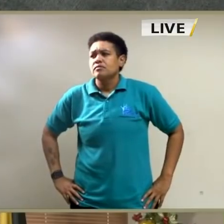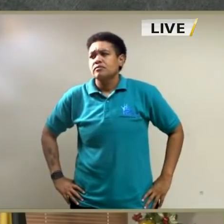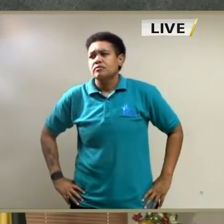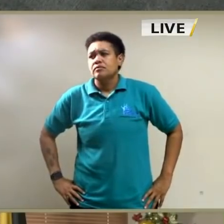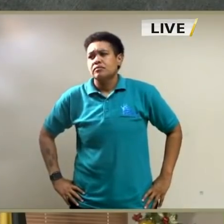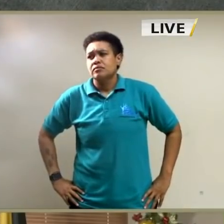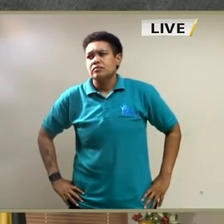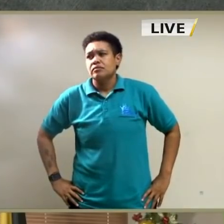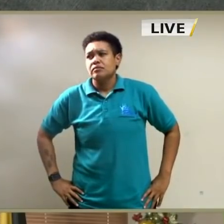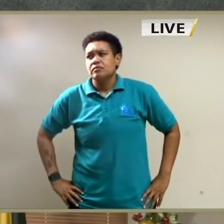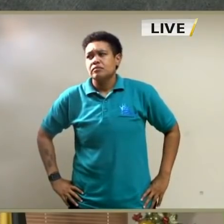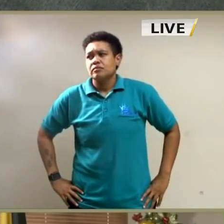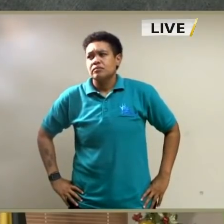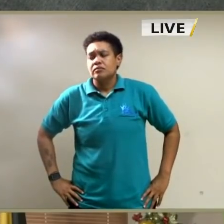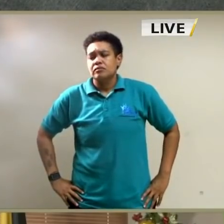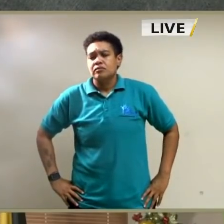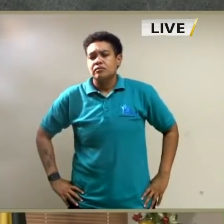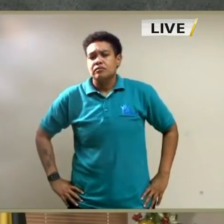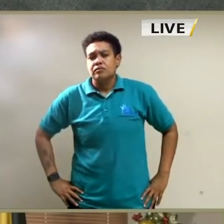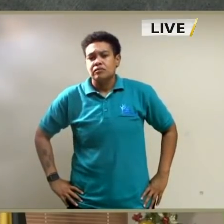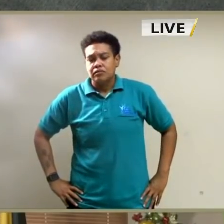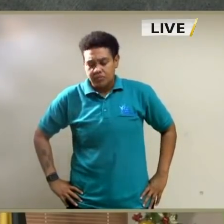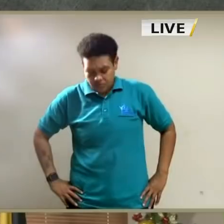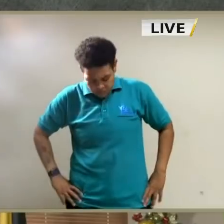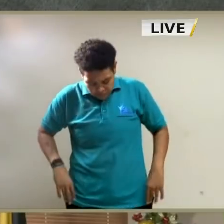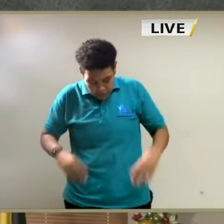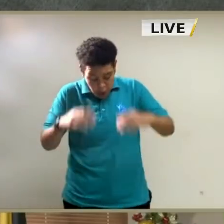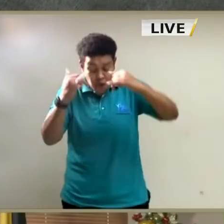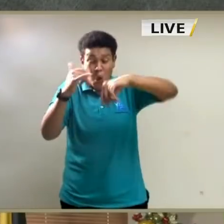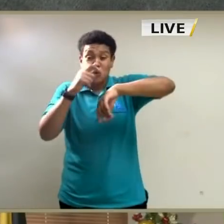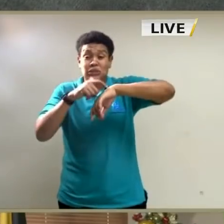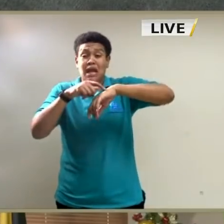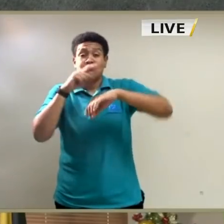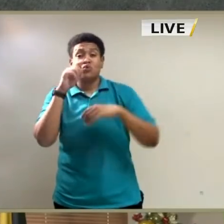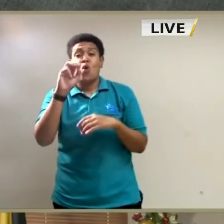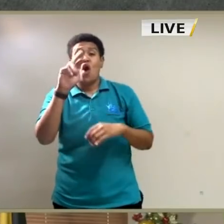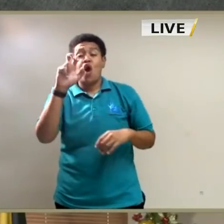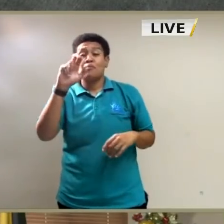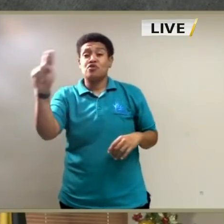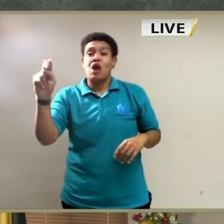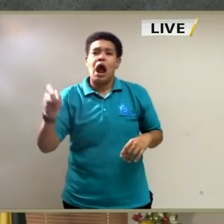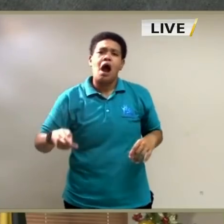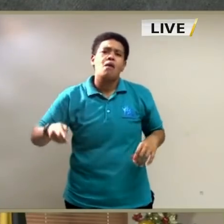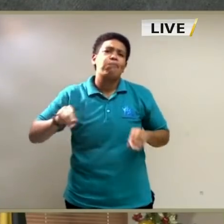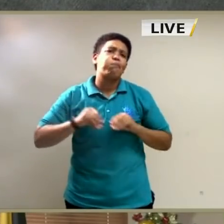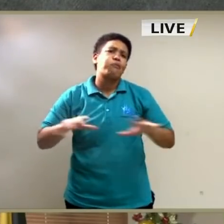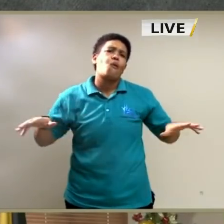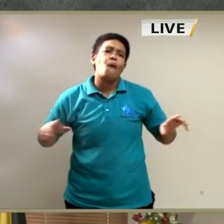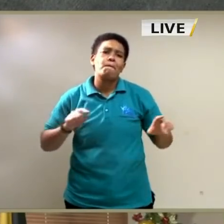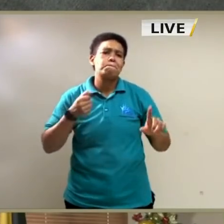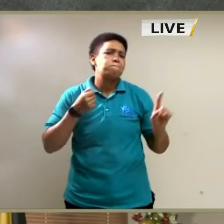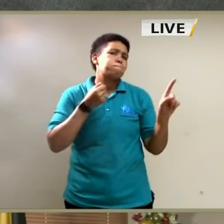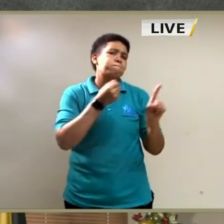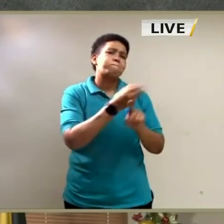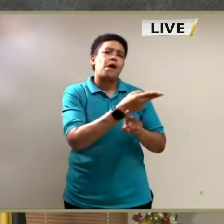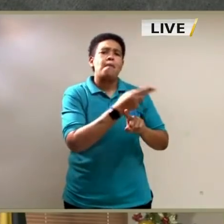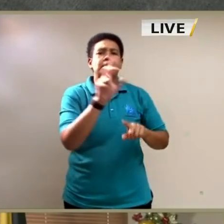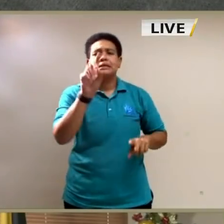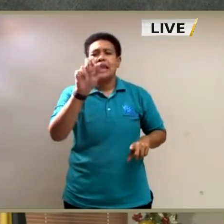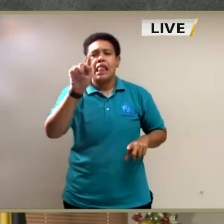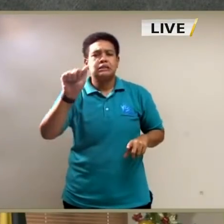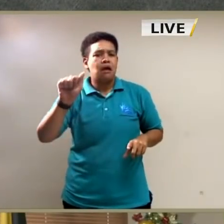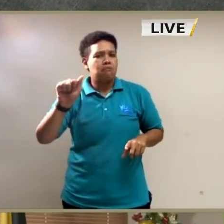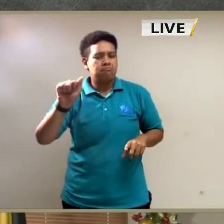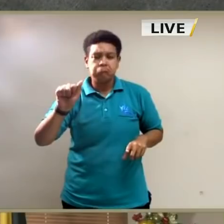evidence that Omicron has a substantial growth advantage over Delta. It is spreading